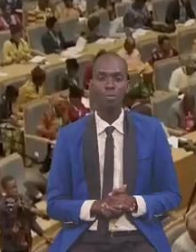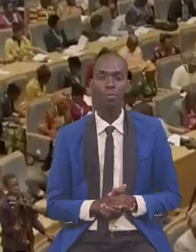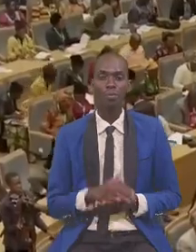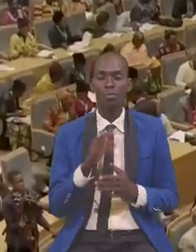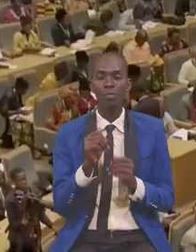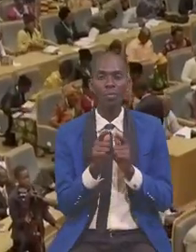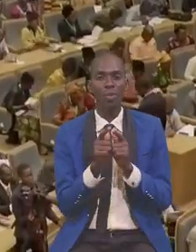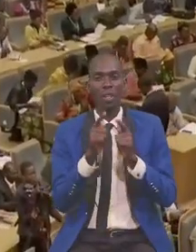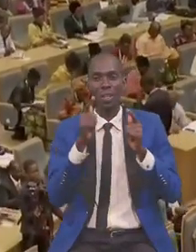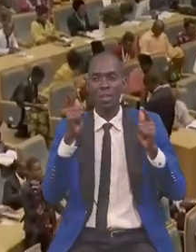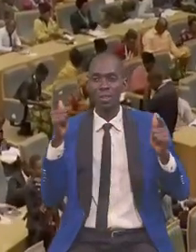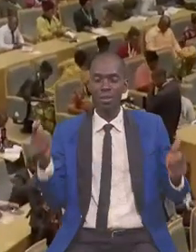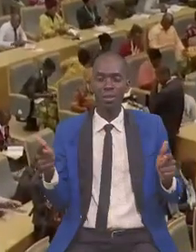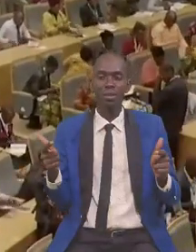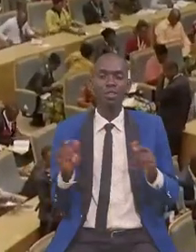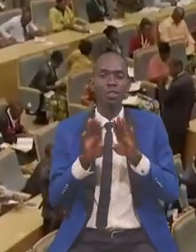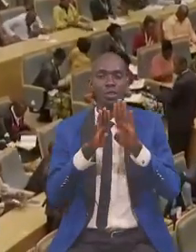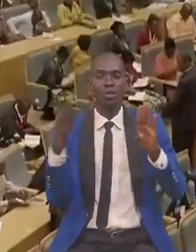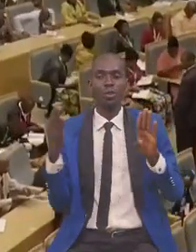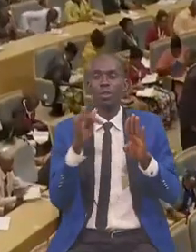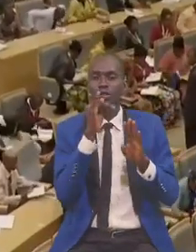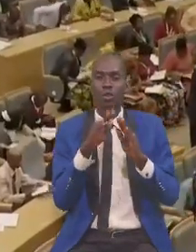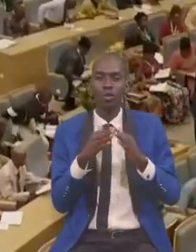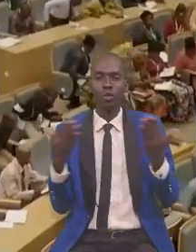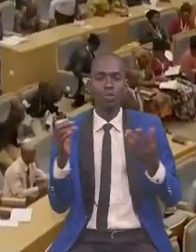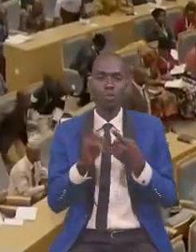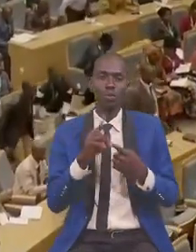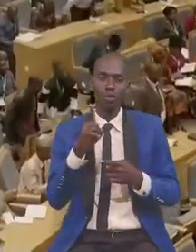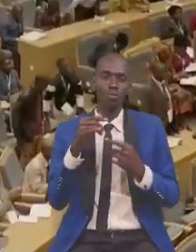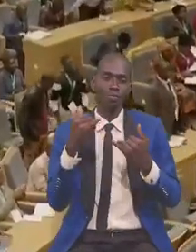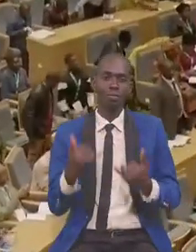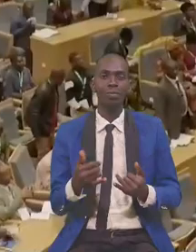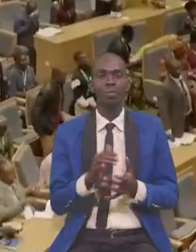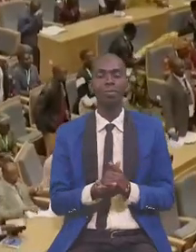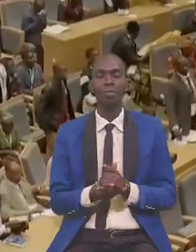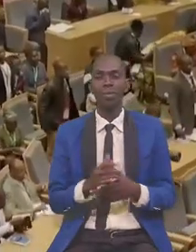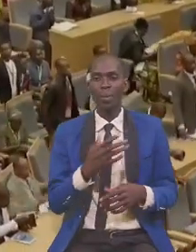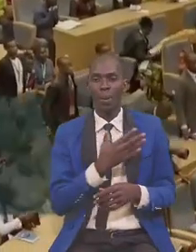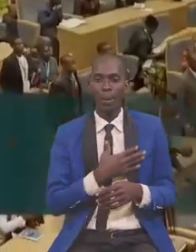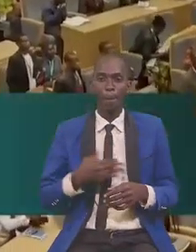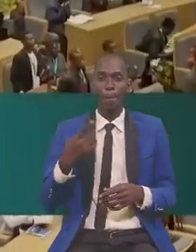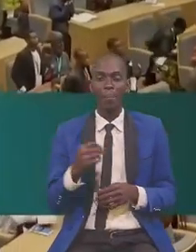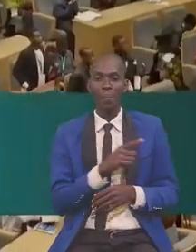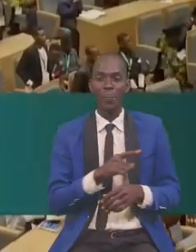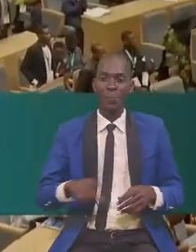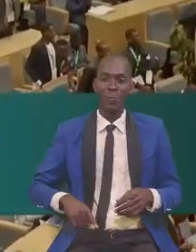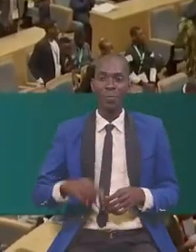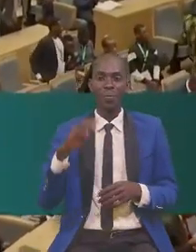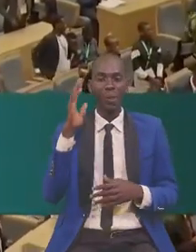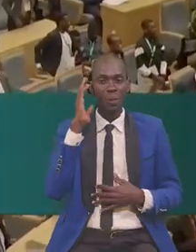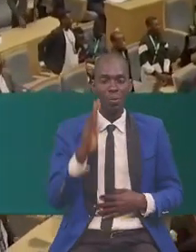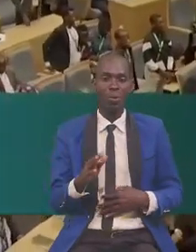and effectual door is opened unto you now. And the Lord will keep that